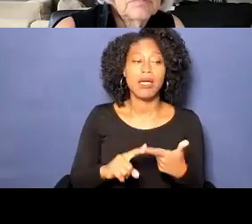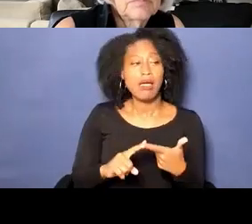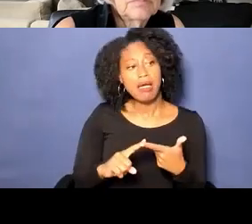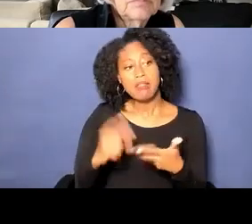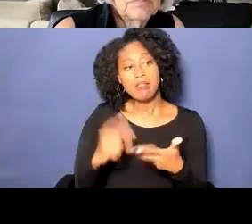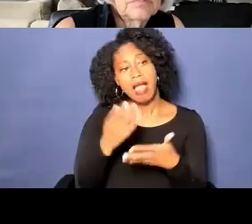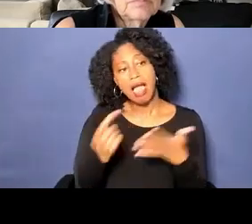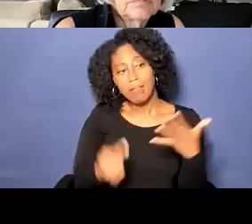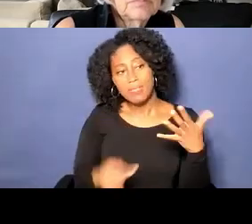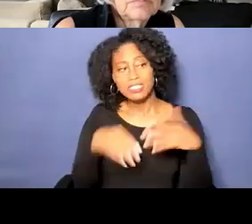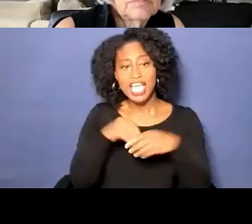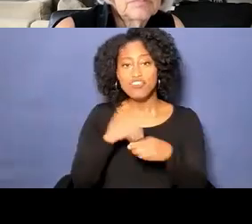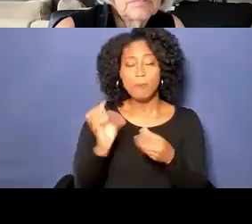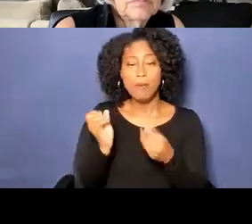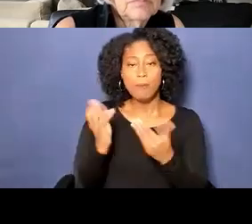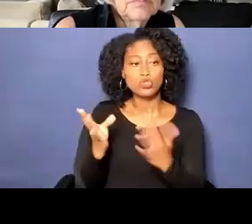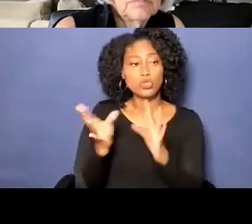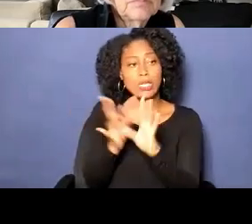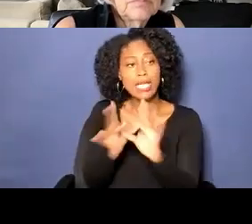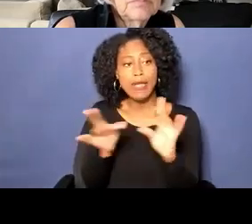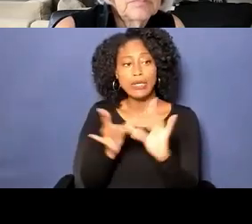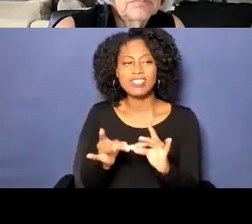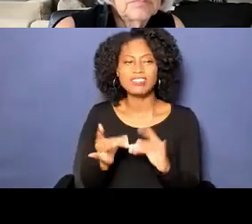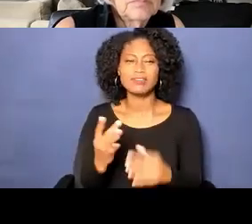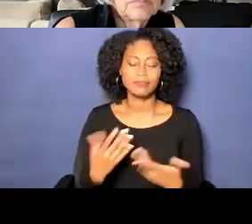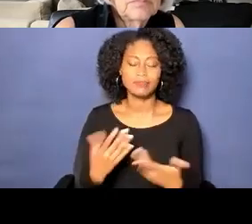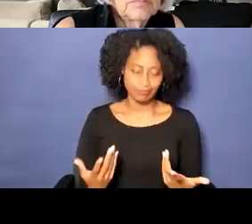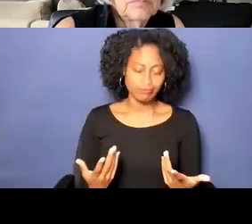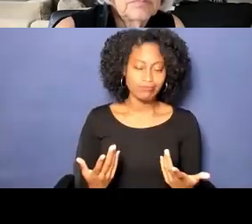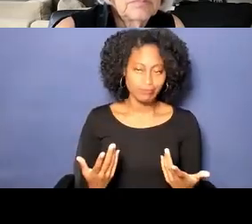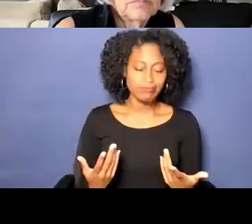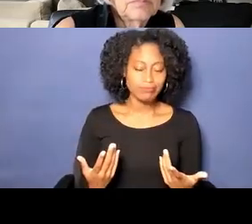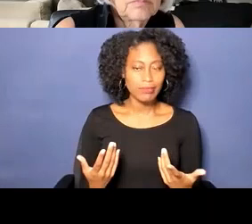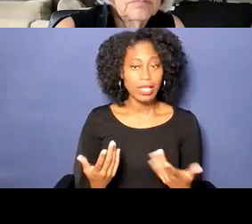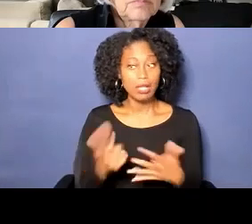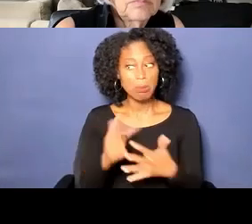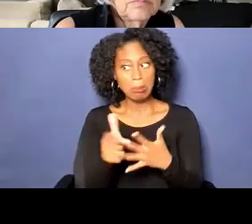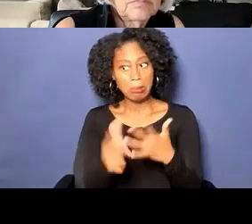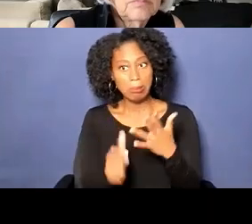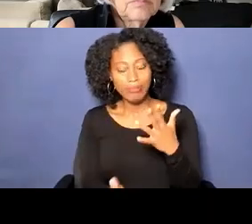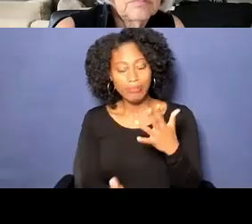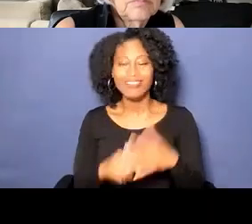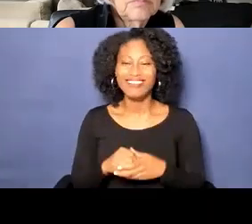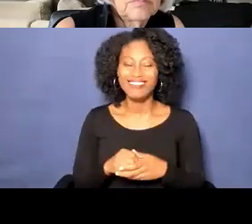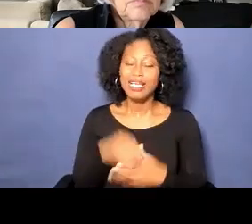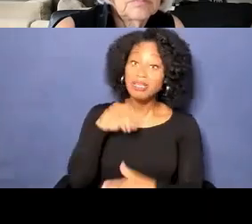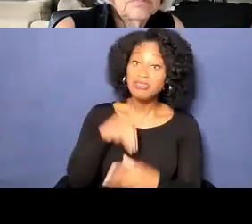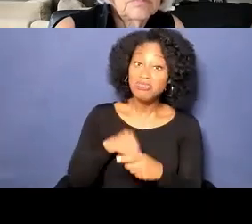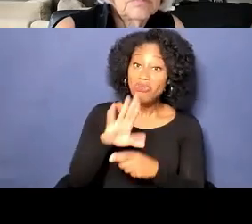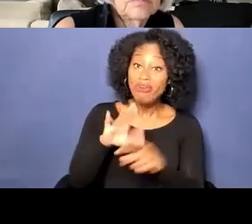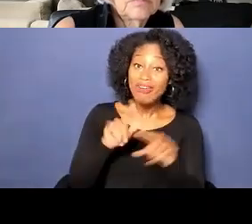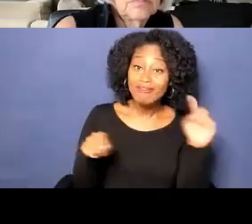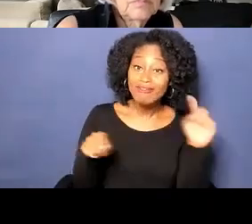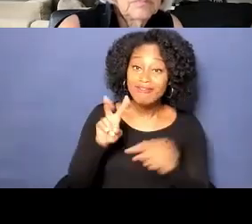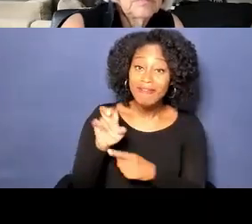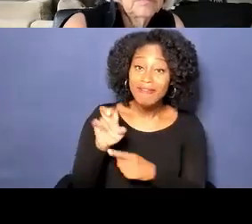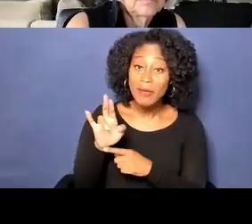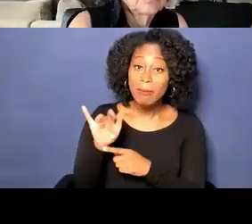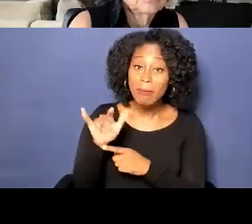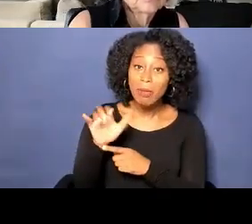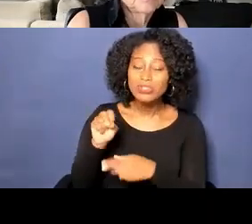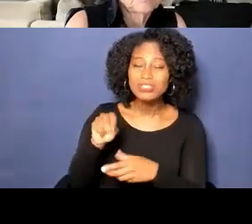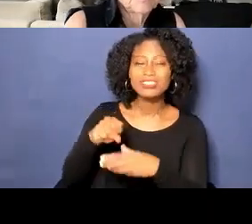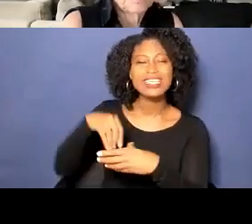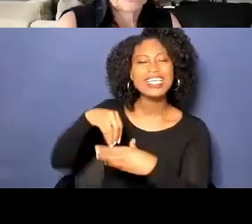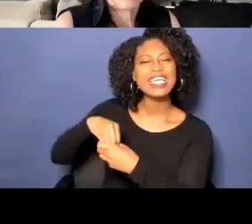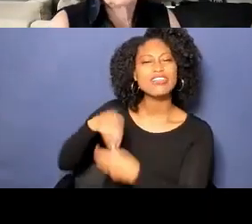call, that you are including your variables, that these can even be included in an appendix, that you're actually, you're